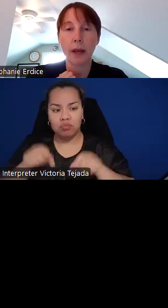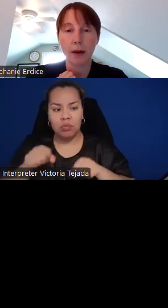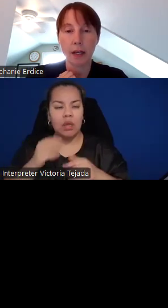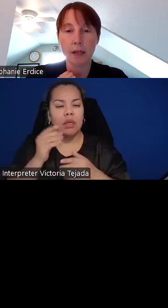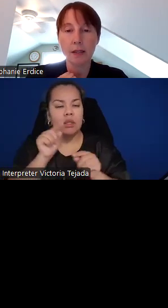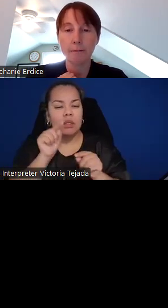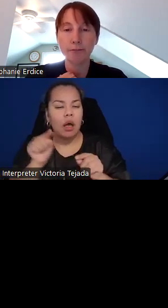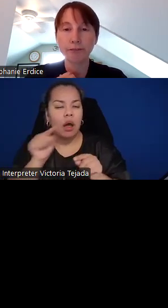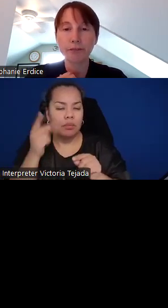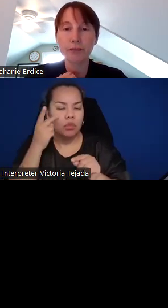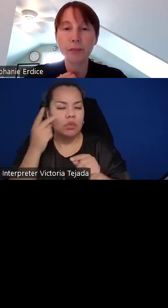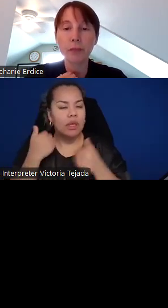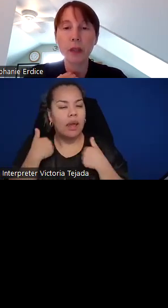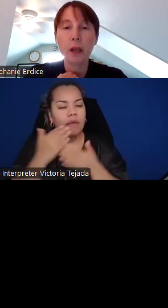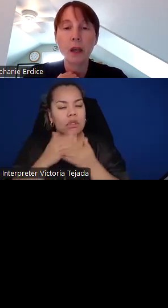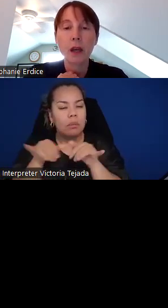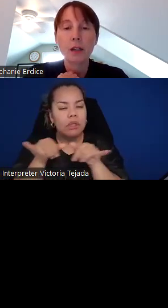some similarities.